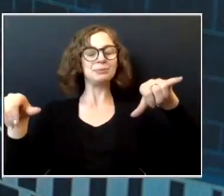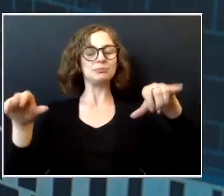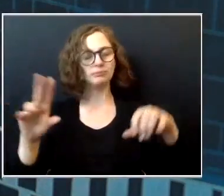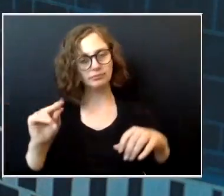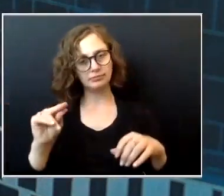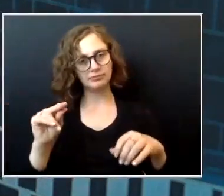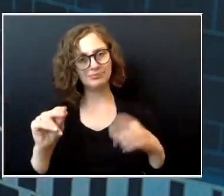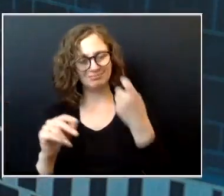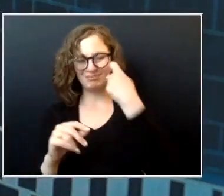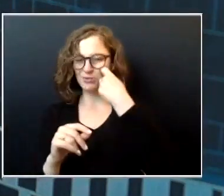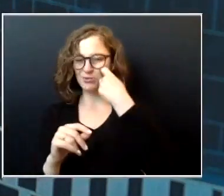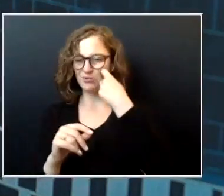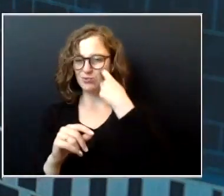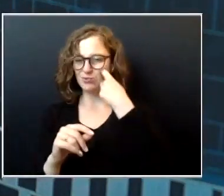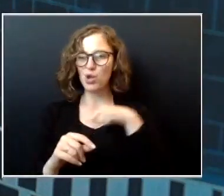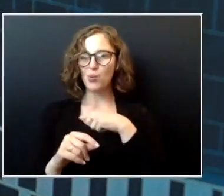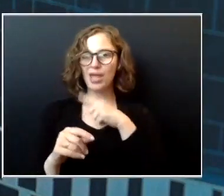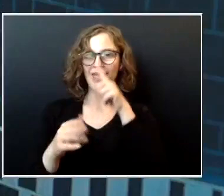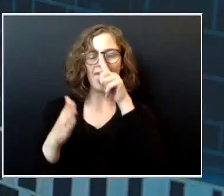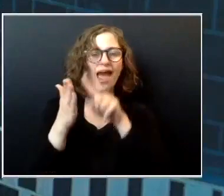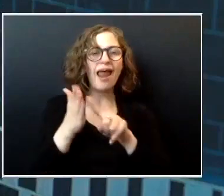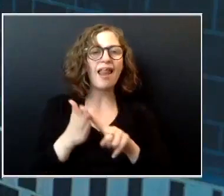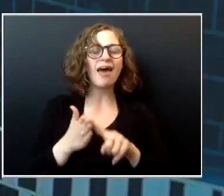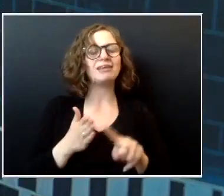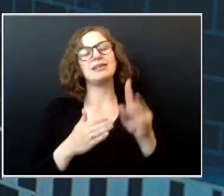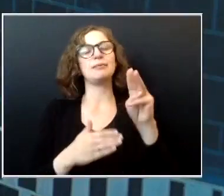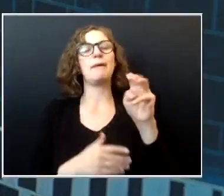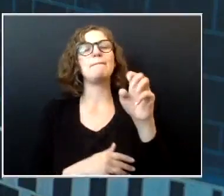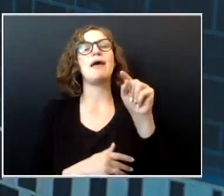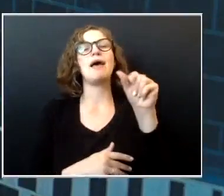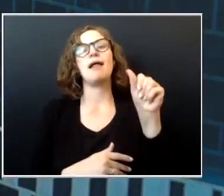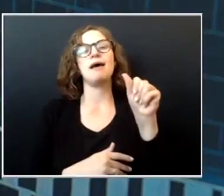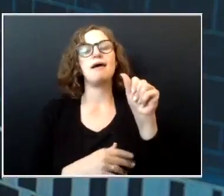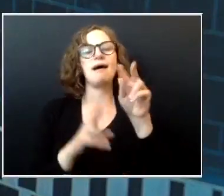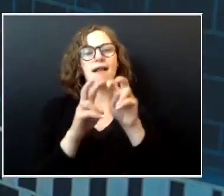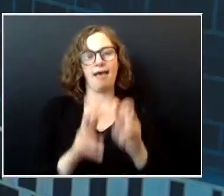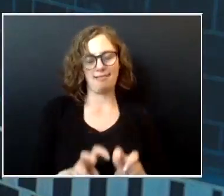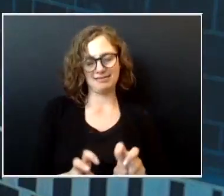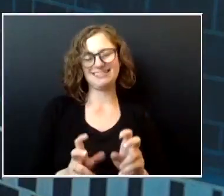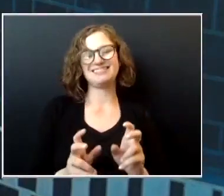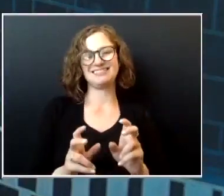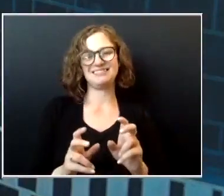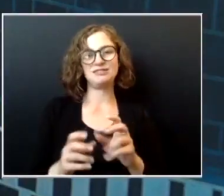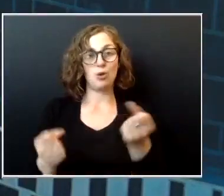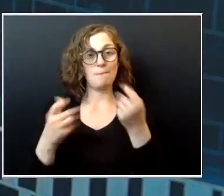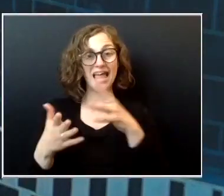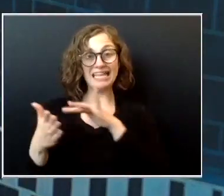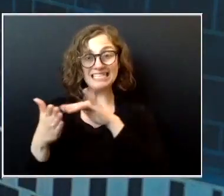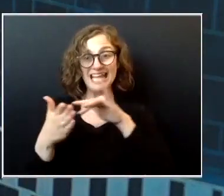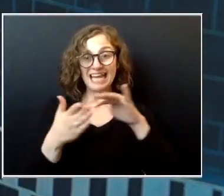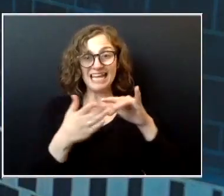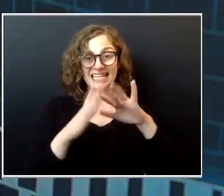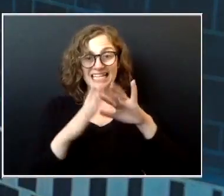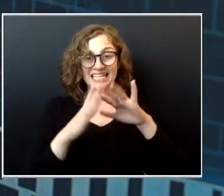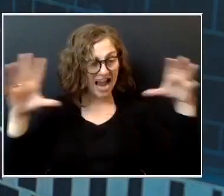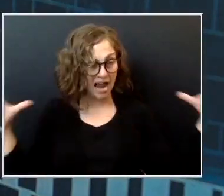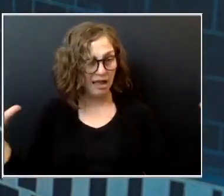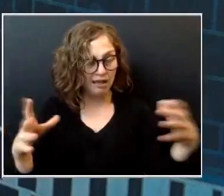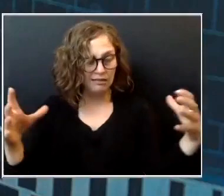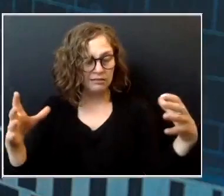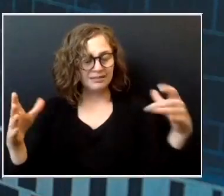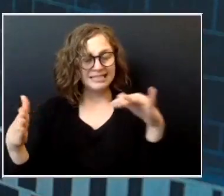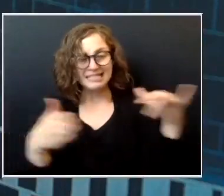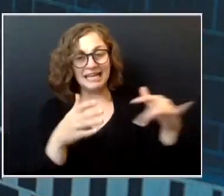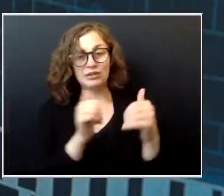all of the best research that's been done, which again, back to the clinical trials, hasn't been a ton, and we found